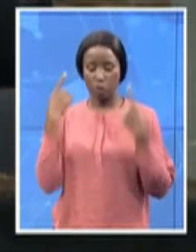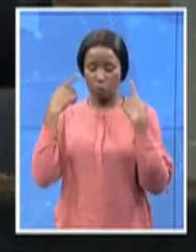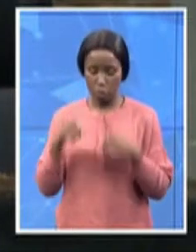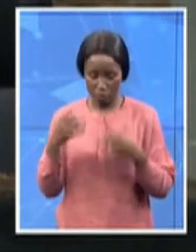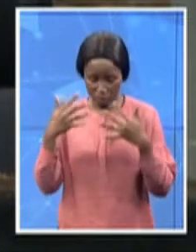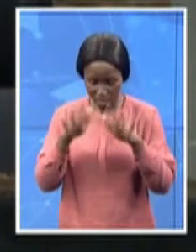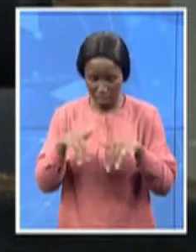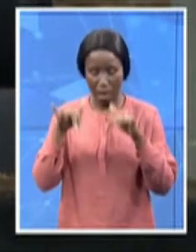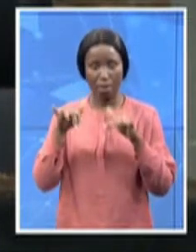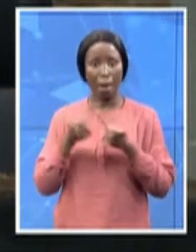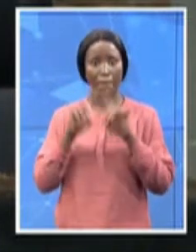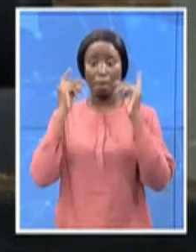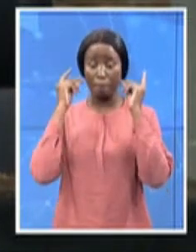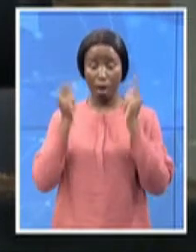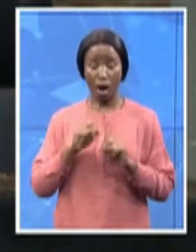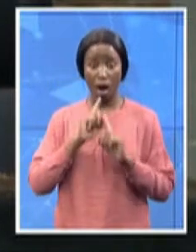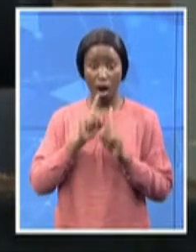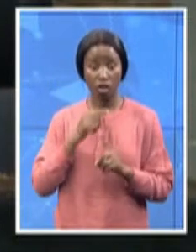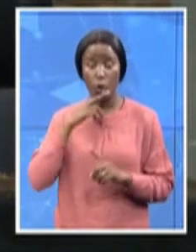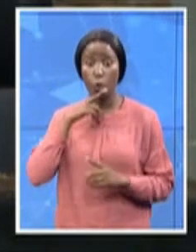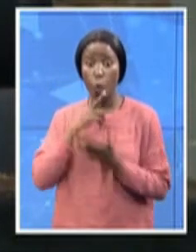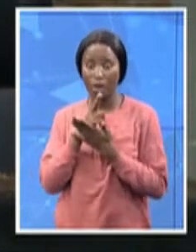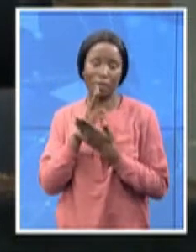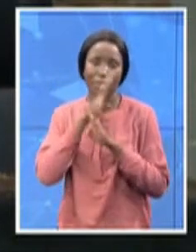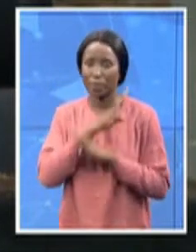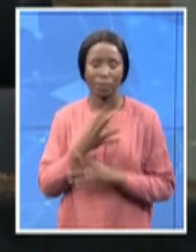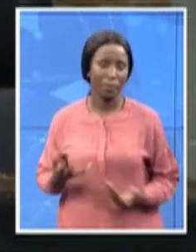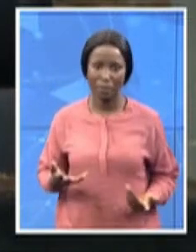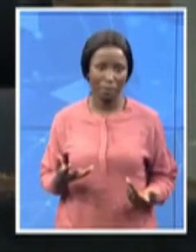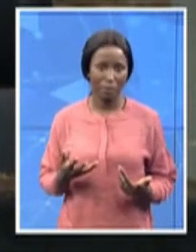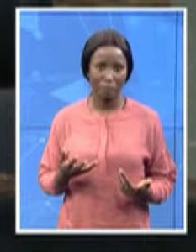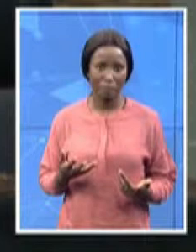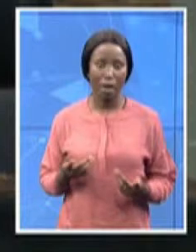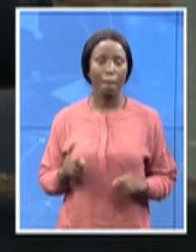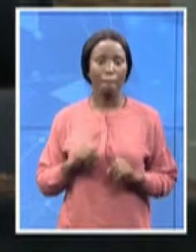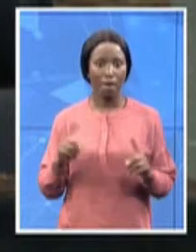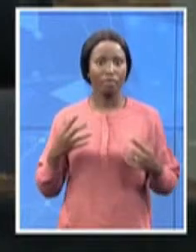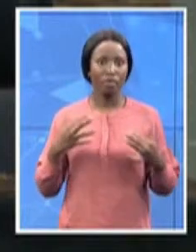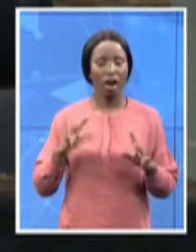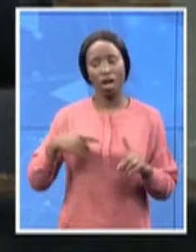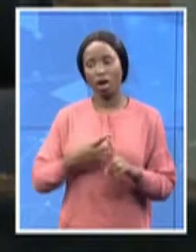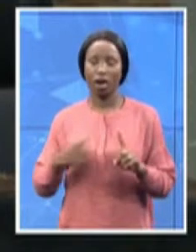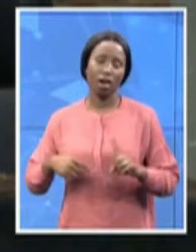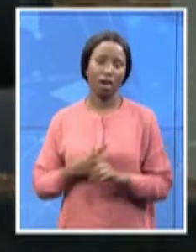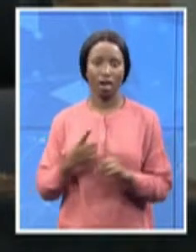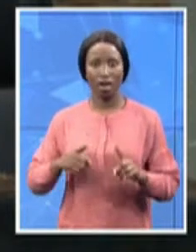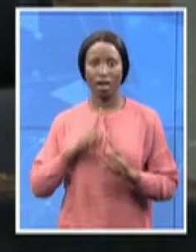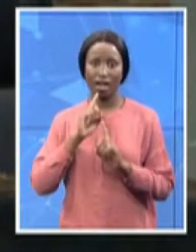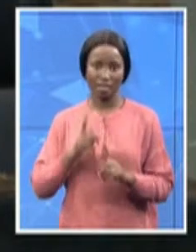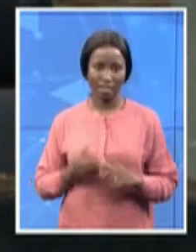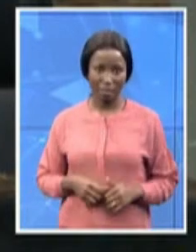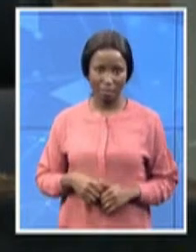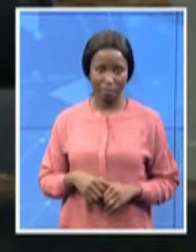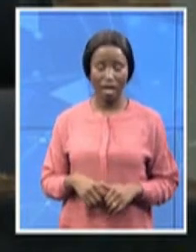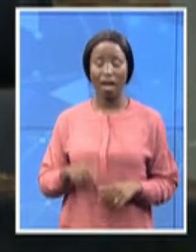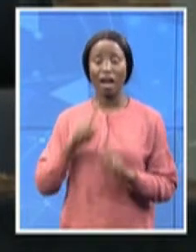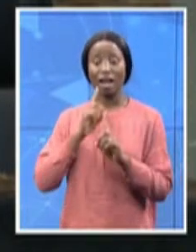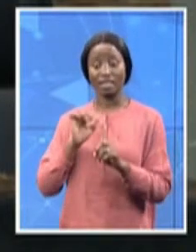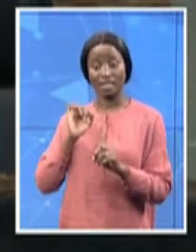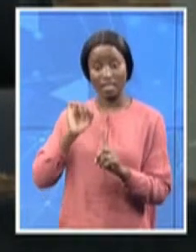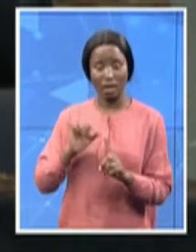he elected to answer it. In his answer, he said his son was running a consultancy